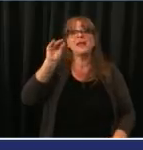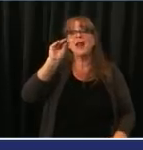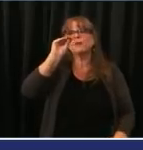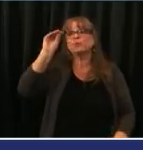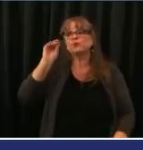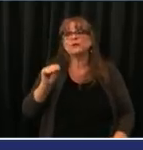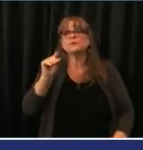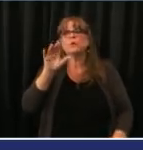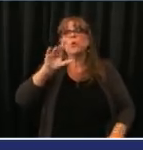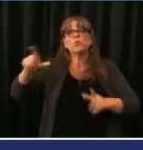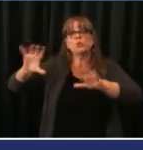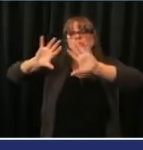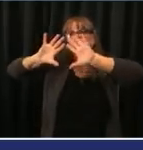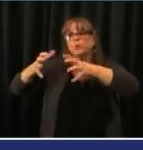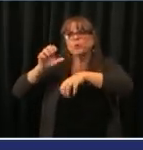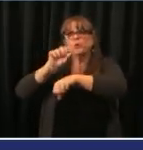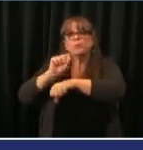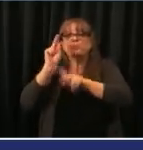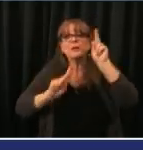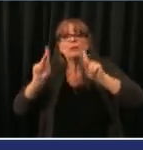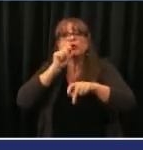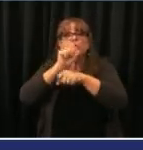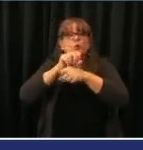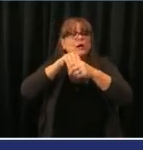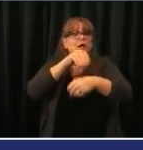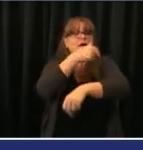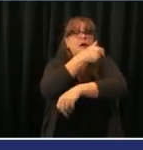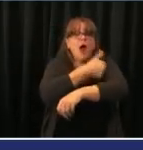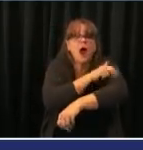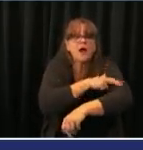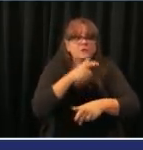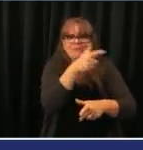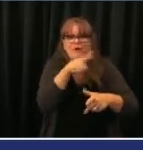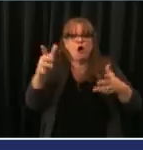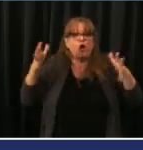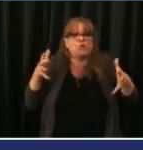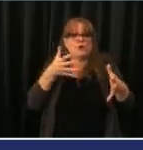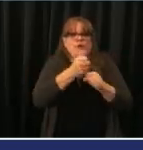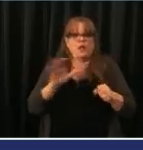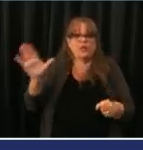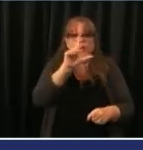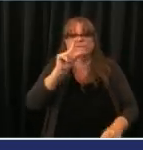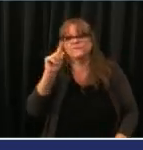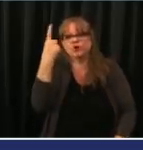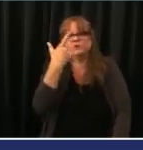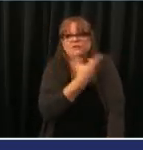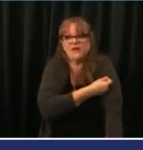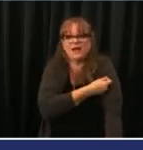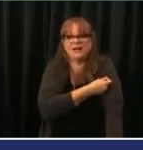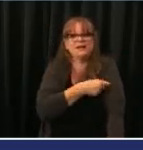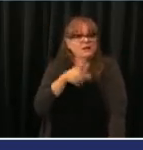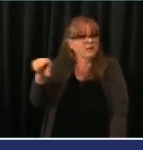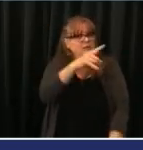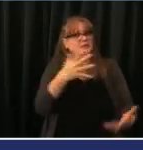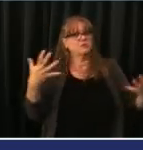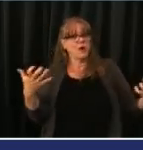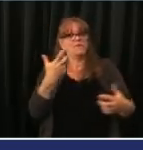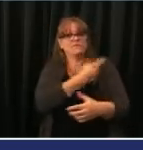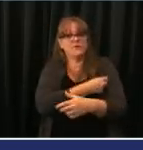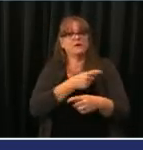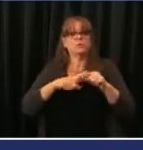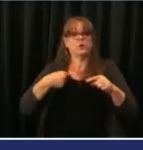workers have received both doses of their vaccine. That's essentially all who want it. We're happy with the 90% number. I hope that we get